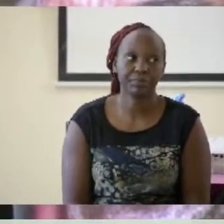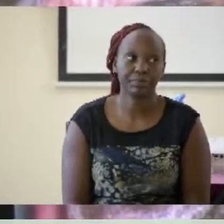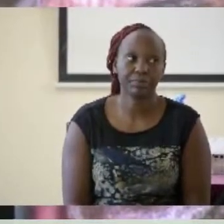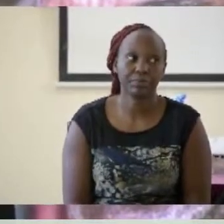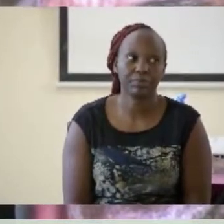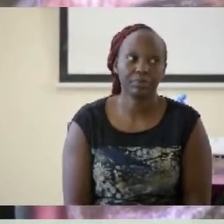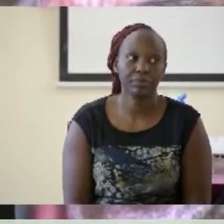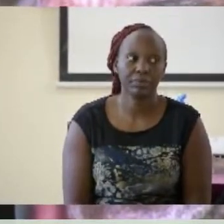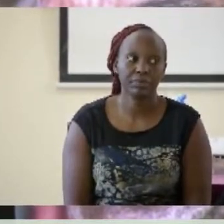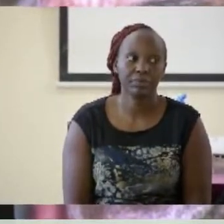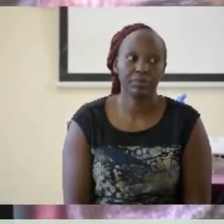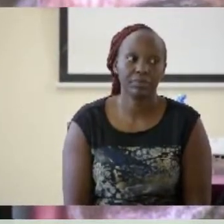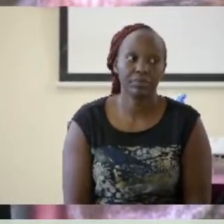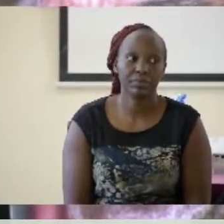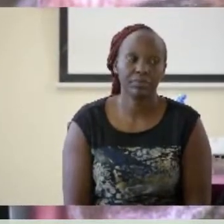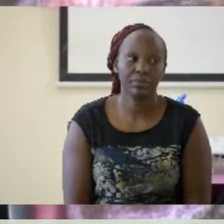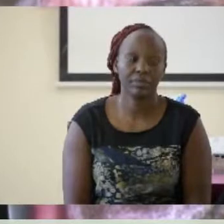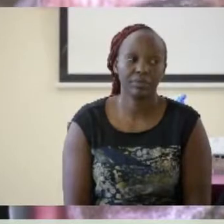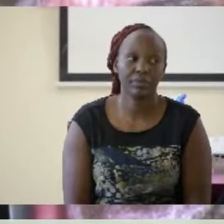When you want to